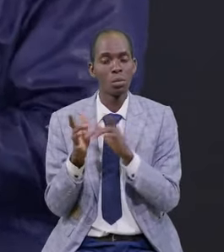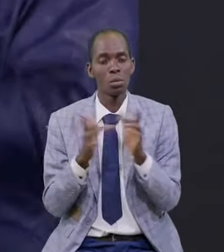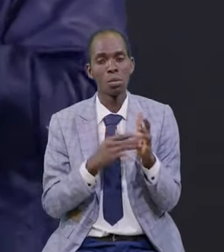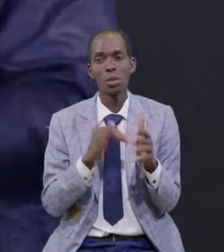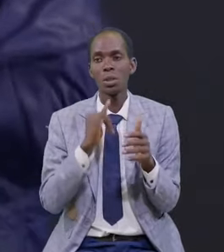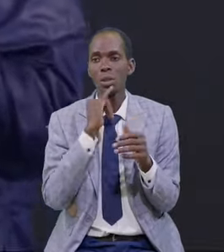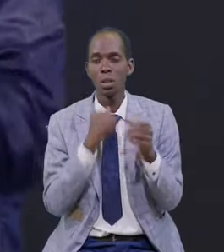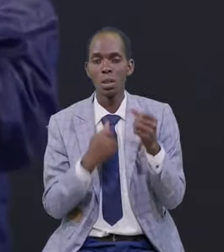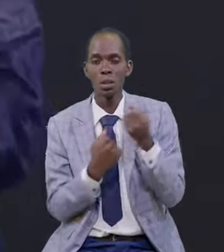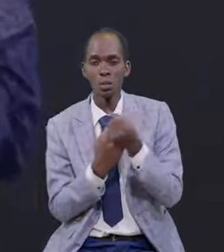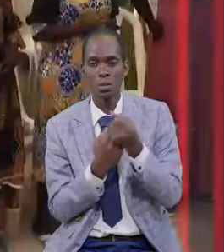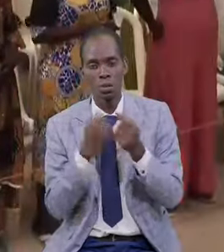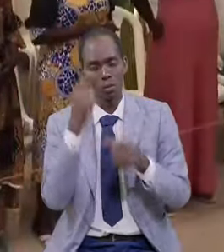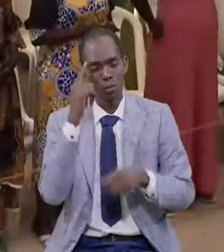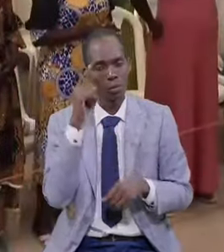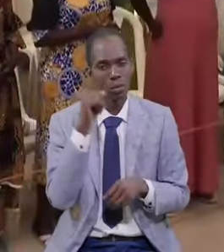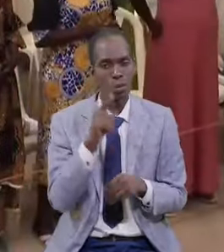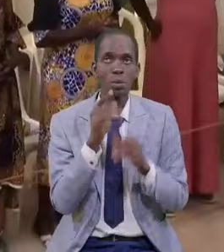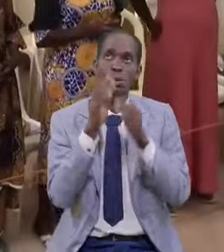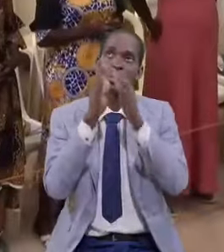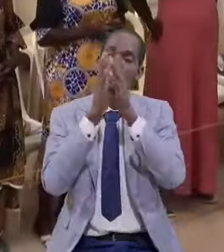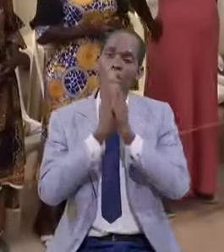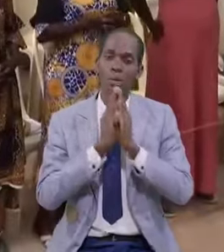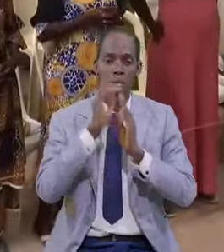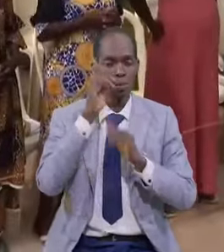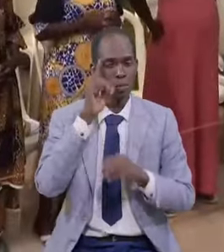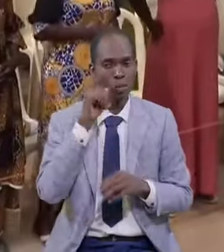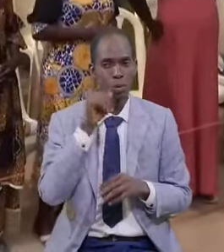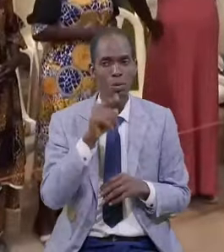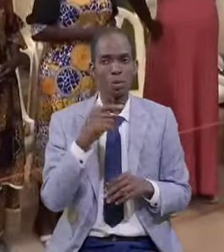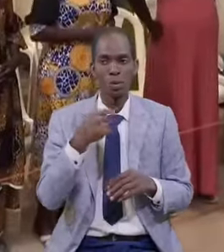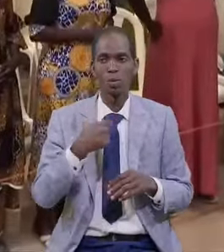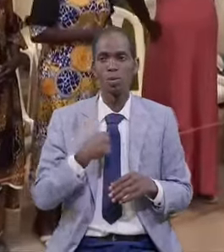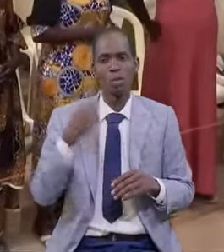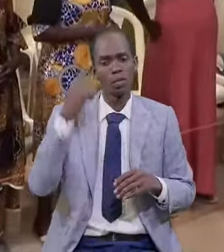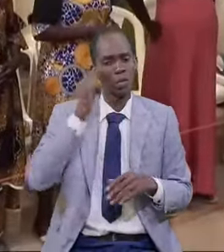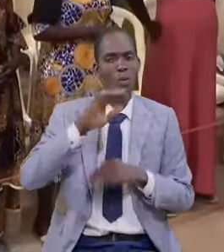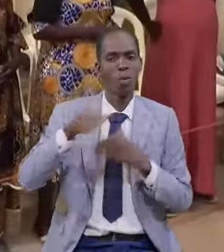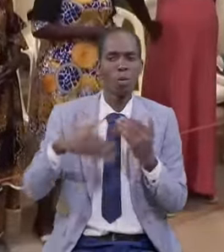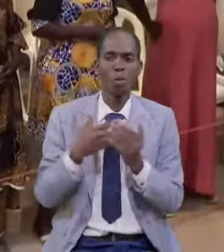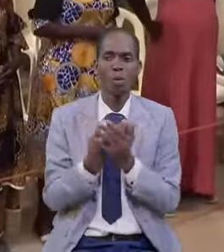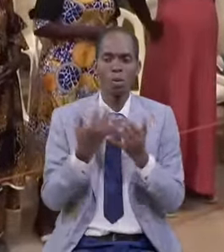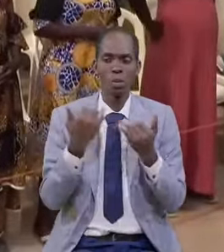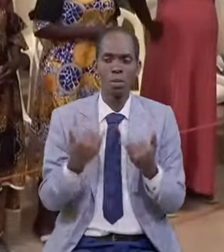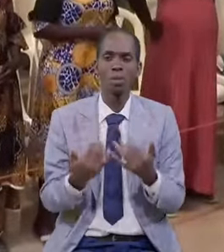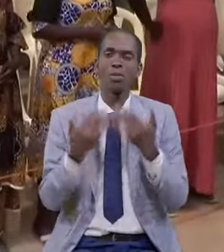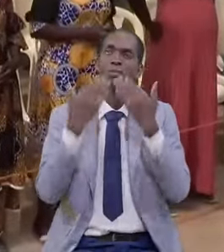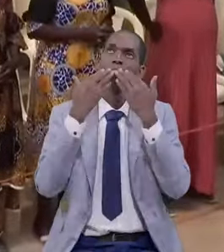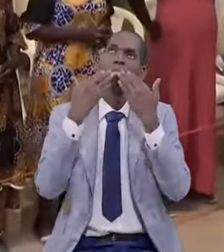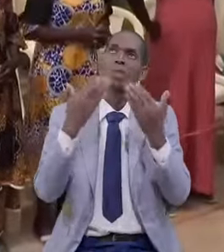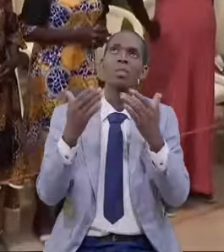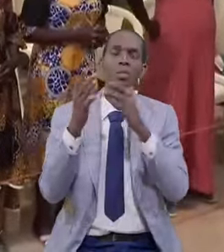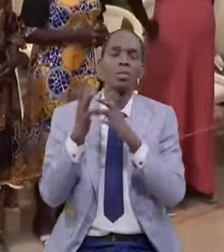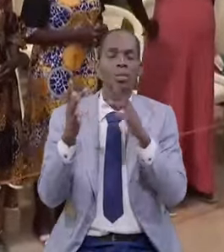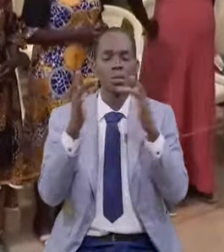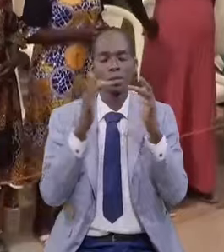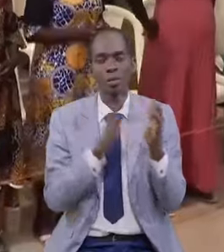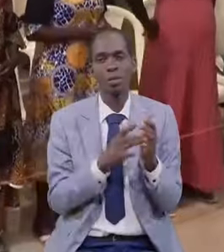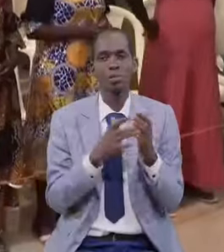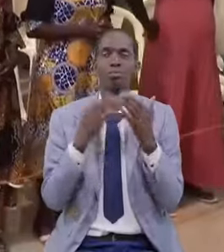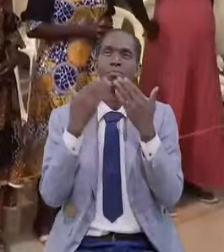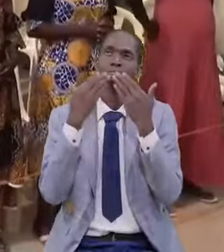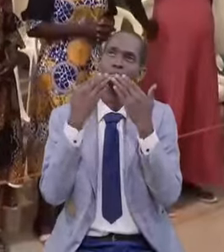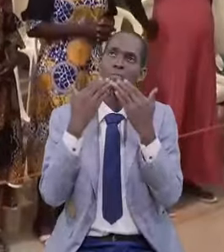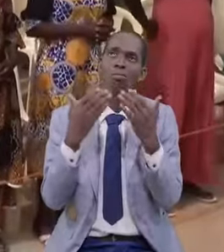for you and is interceding for all of us let's appreciate Jesus let's thank Jesus